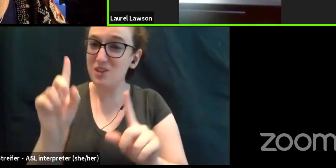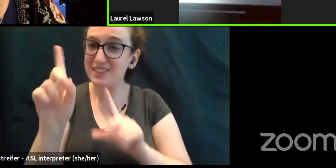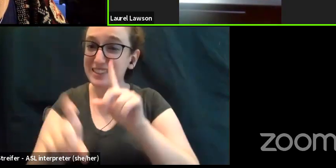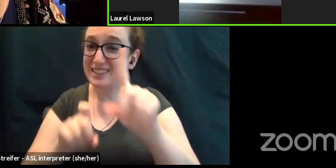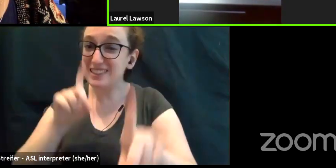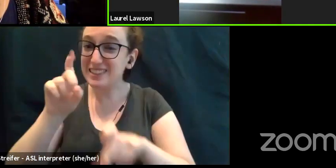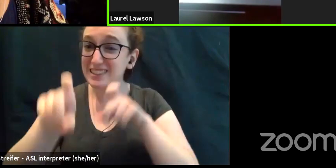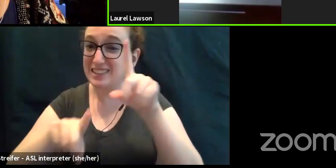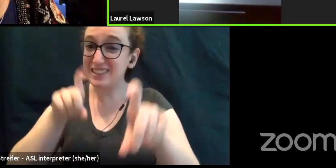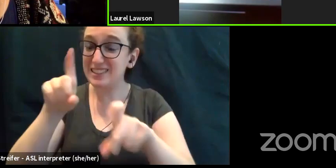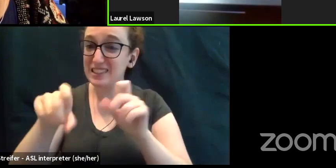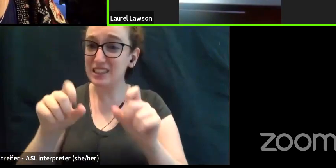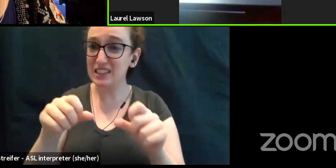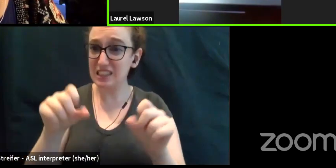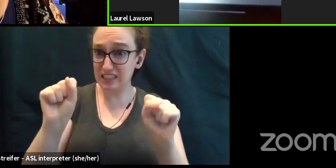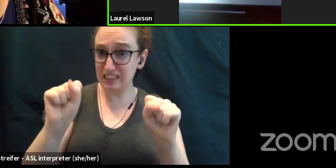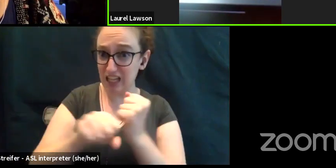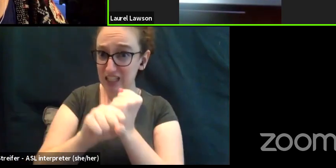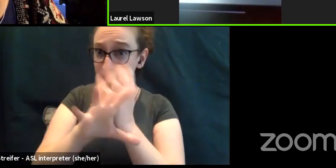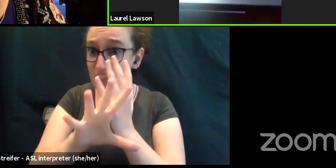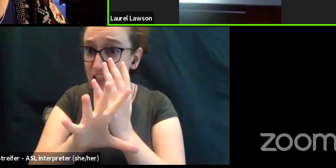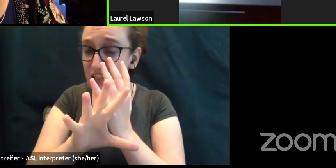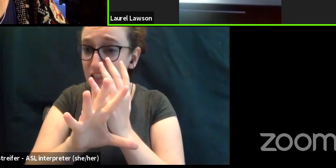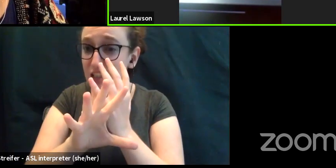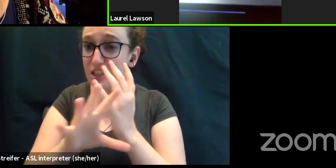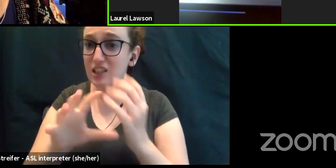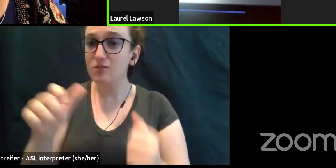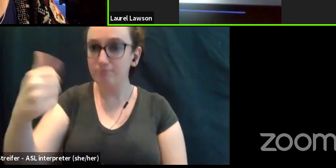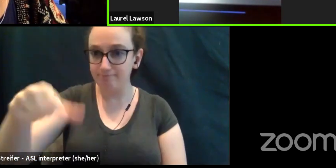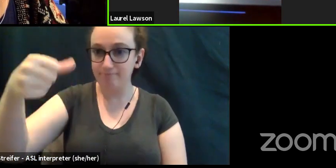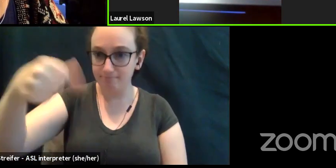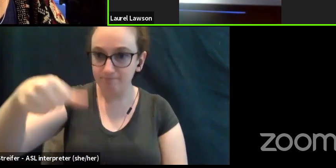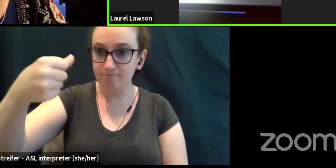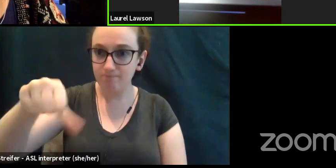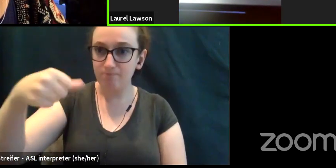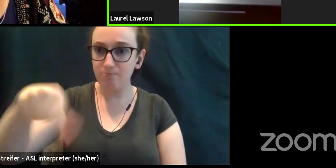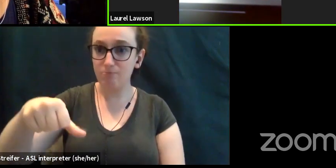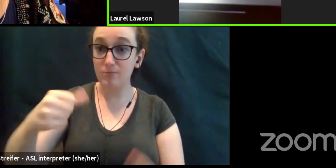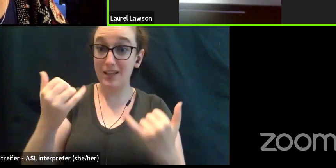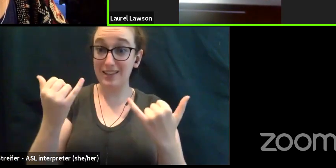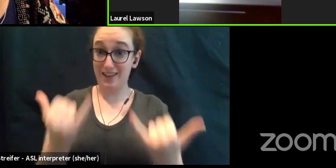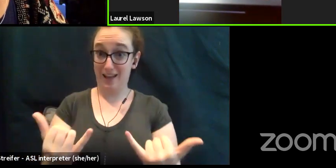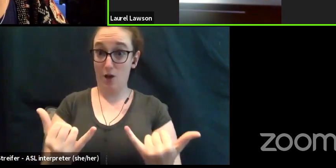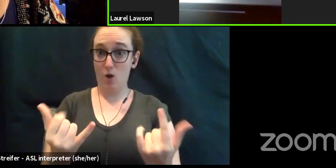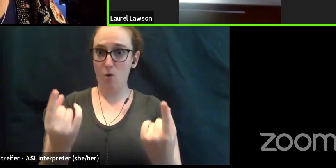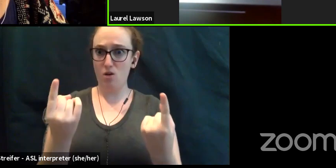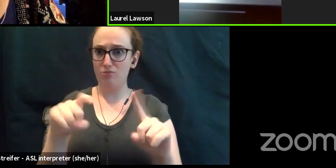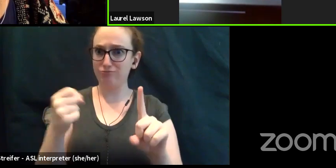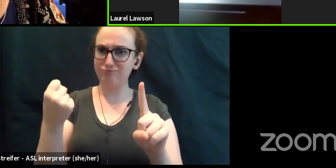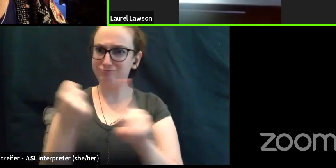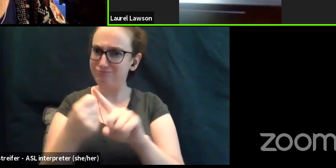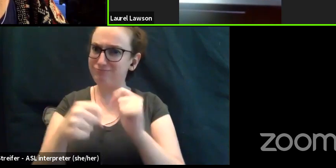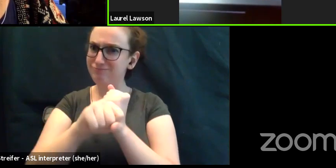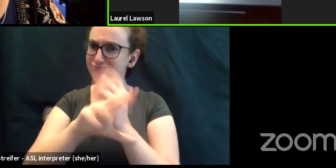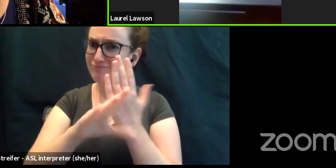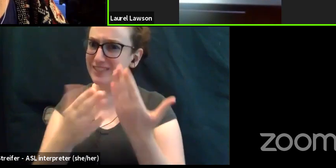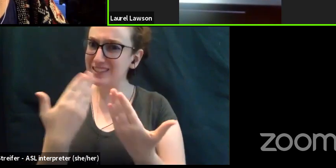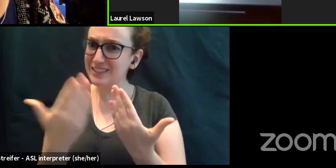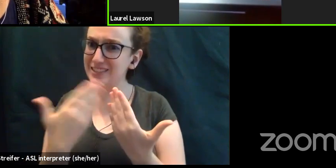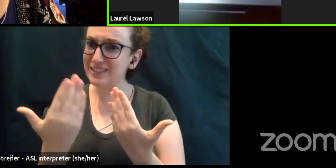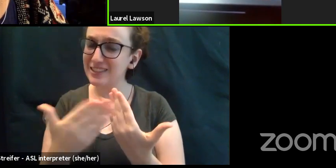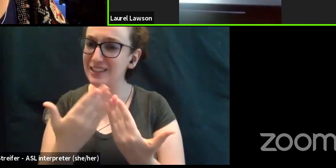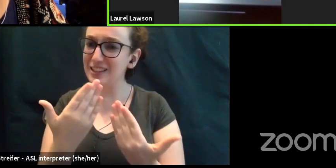And suddenly, only now, does it happen. Not because it was so hard to do